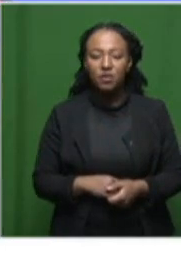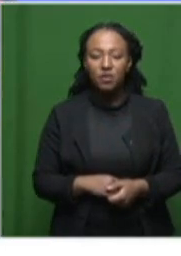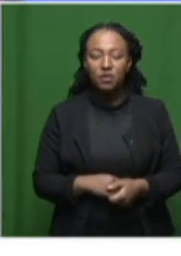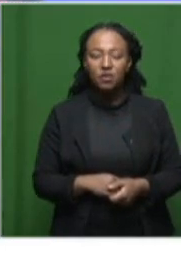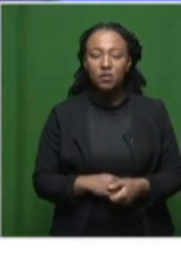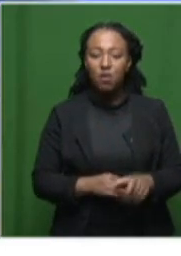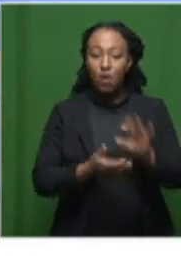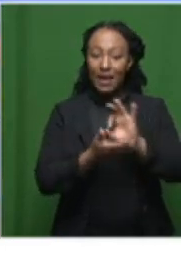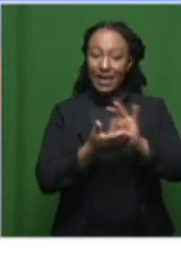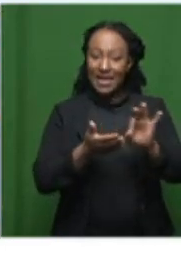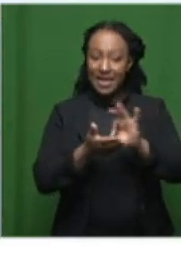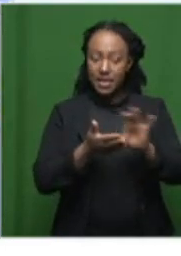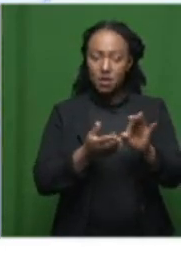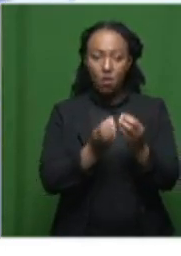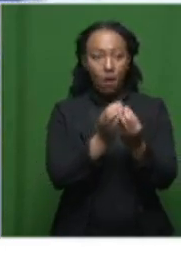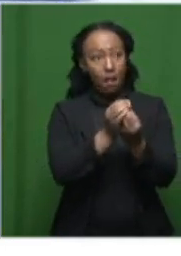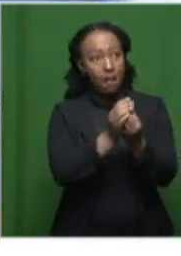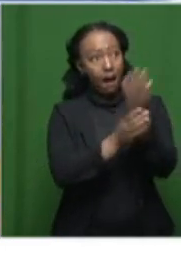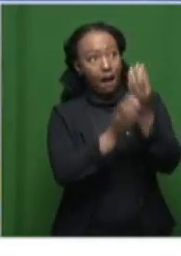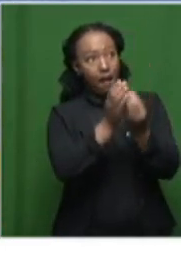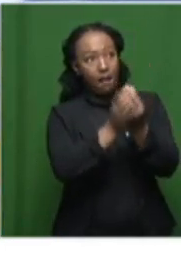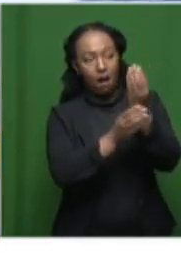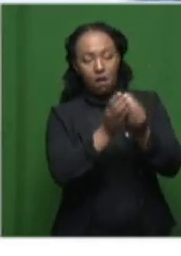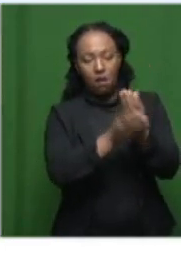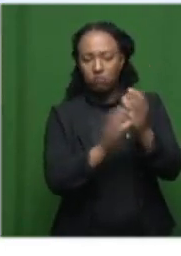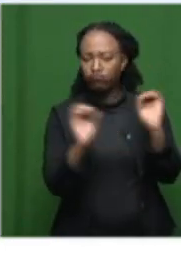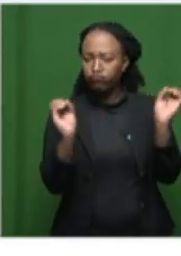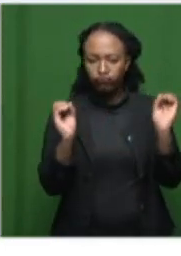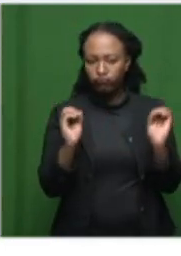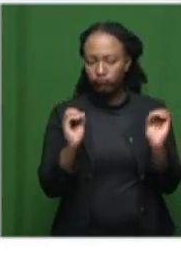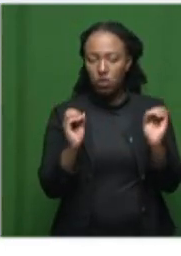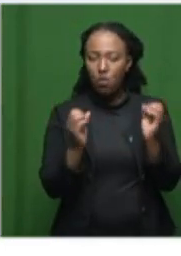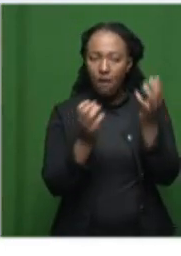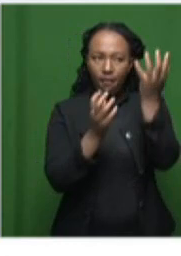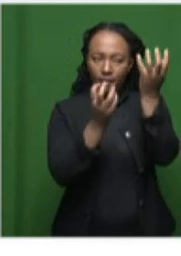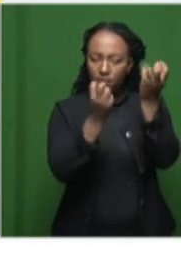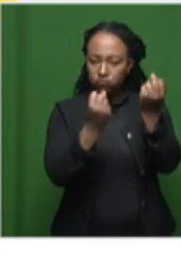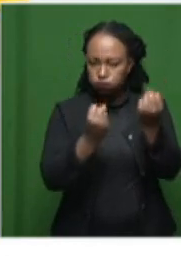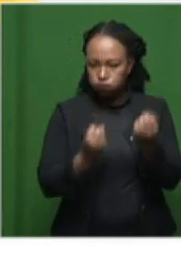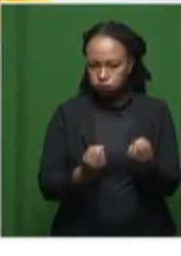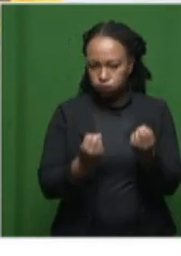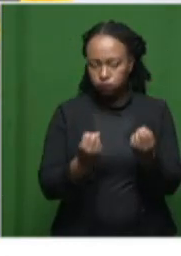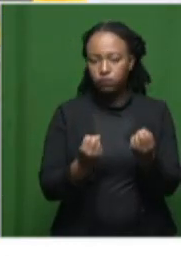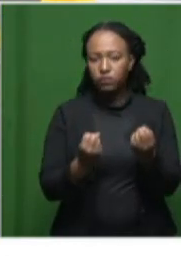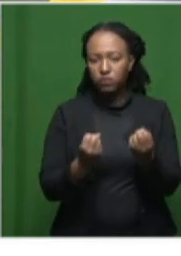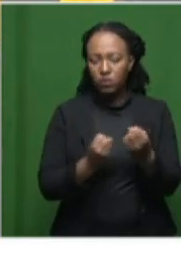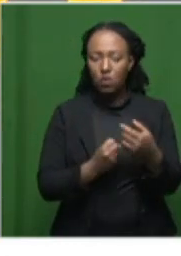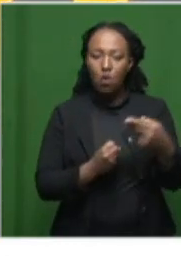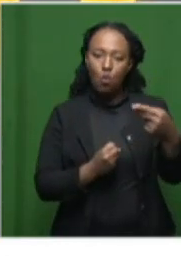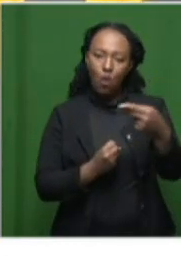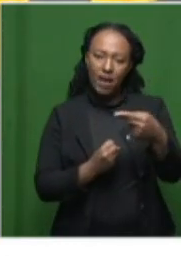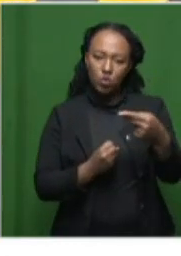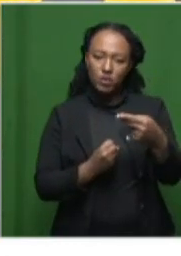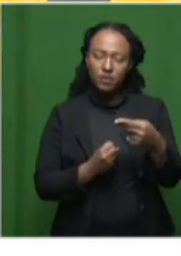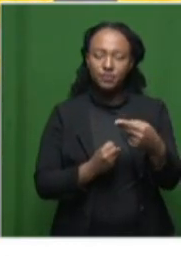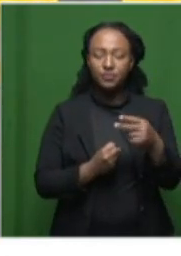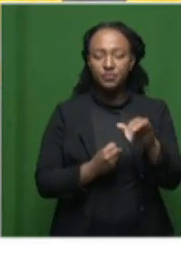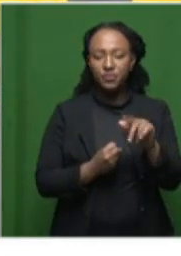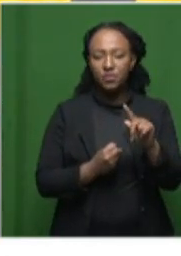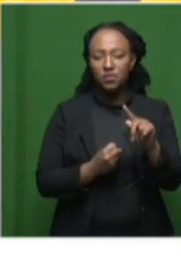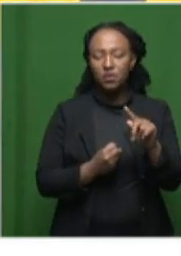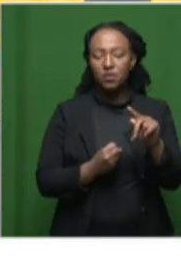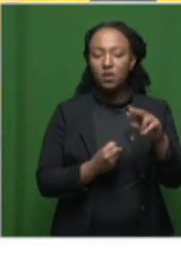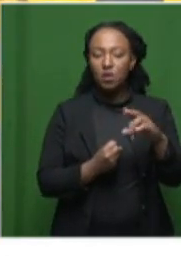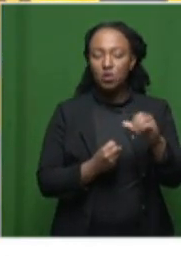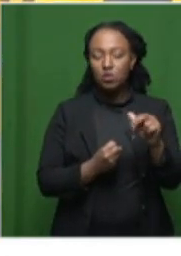perspective, 0 emissions are emitted from our new fully electric hydrogen fuel cell battery hybrid truck. So